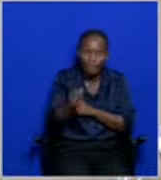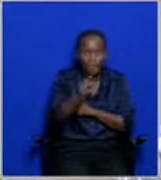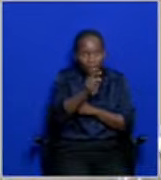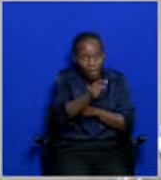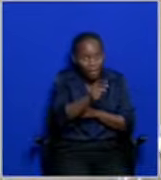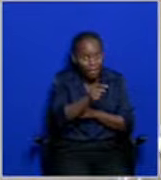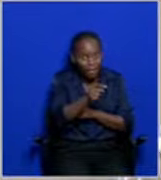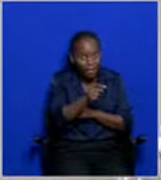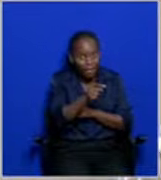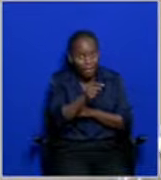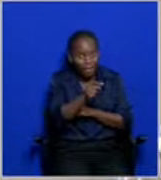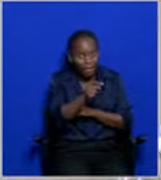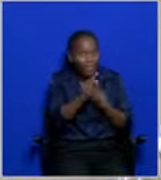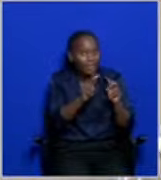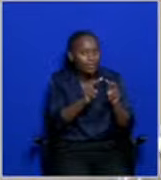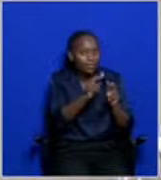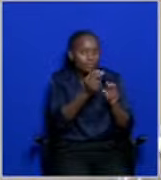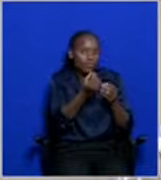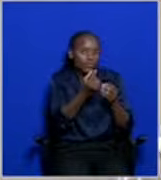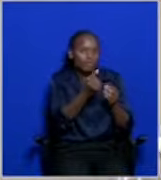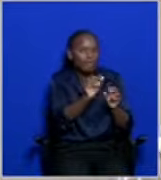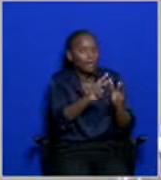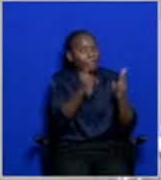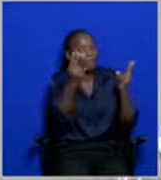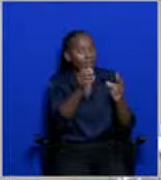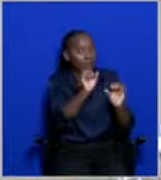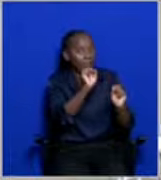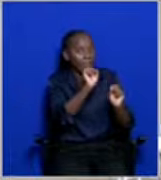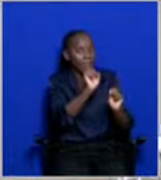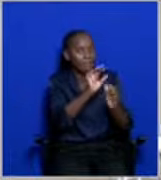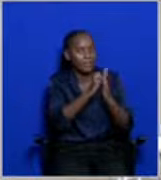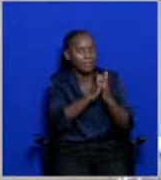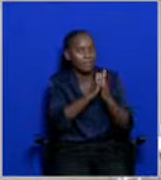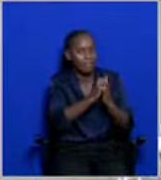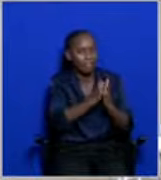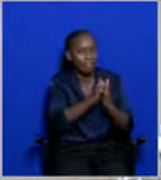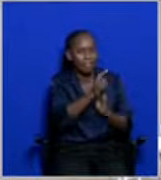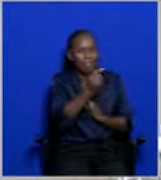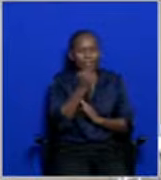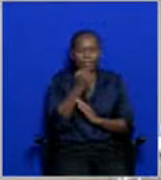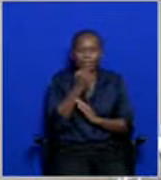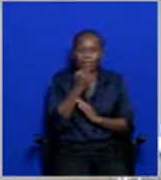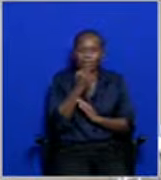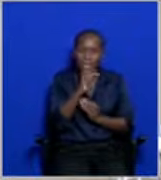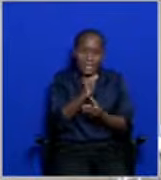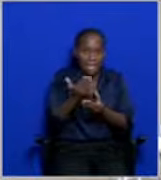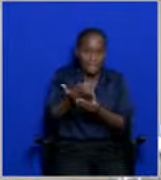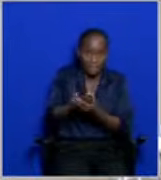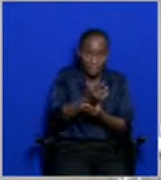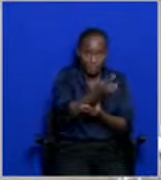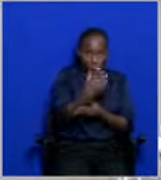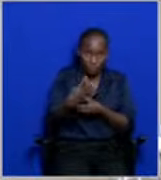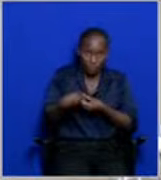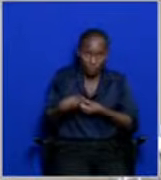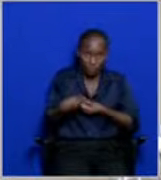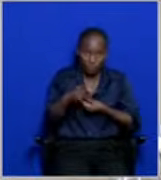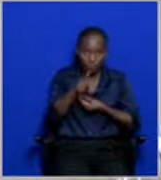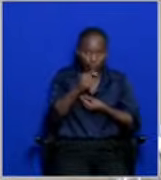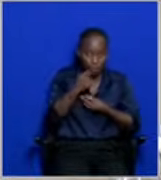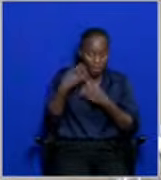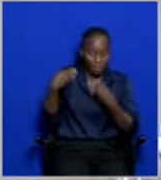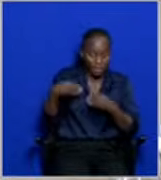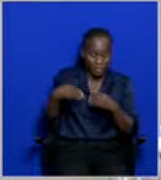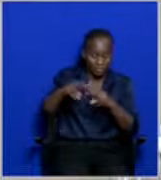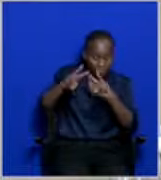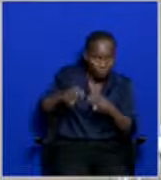example you give of what you say is a case you are actively involved in and you are pursuing vigorously,